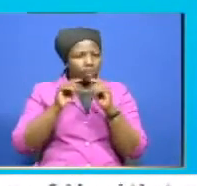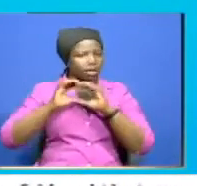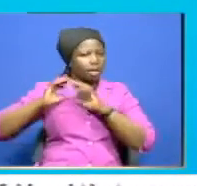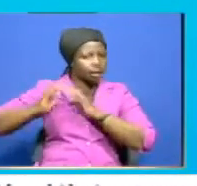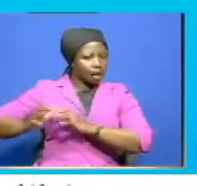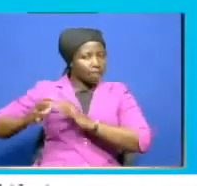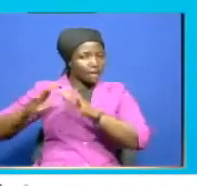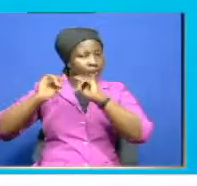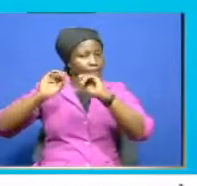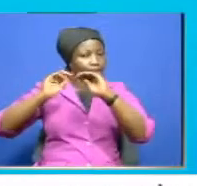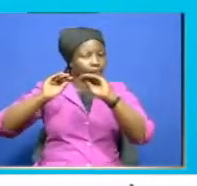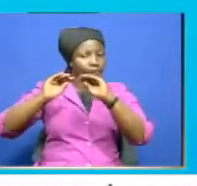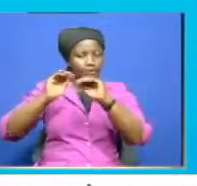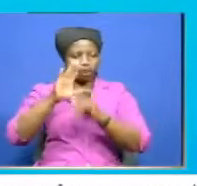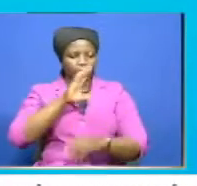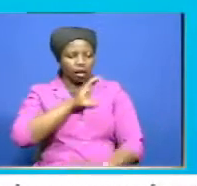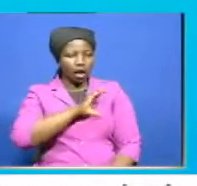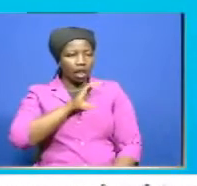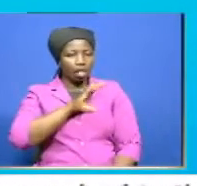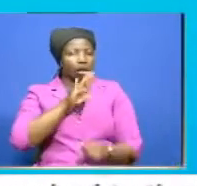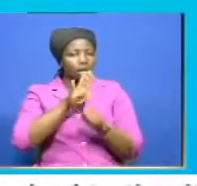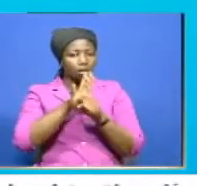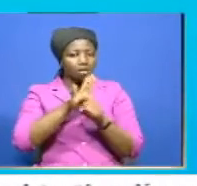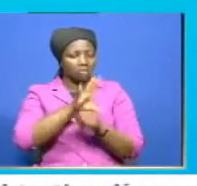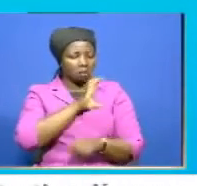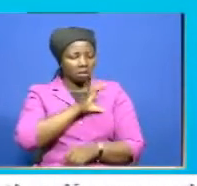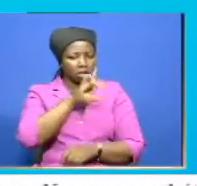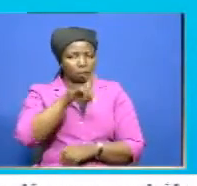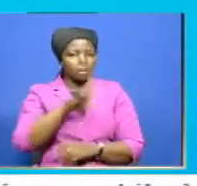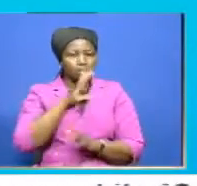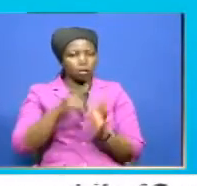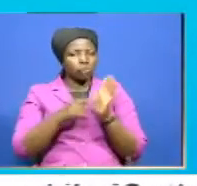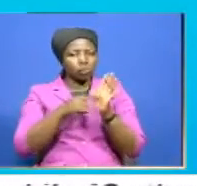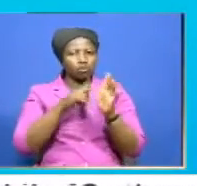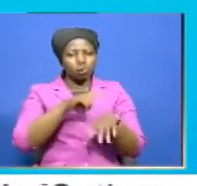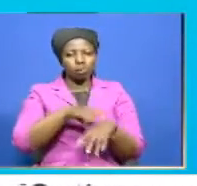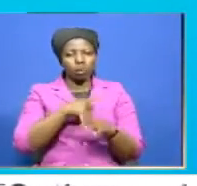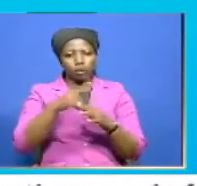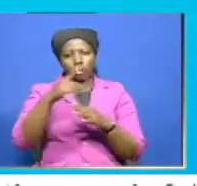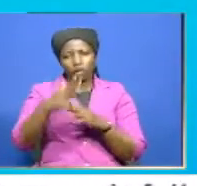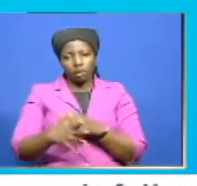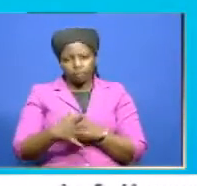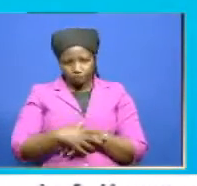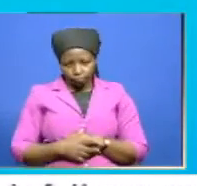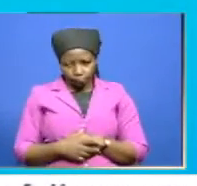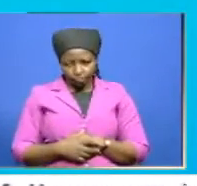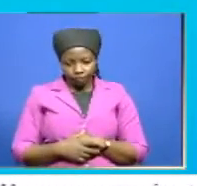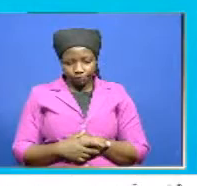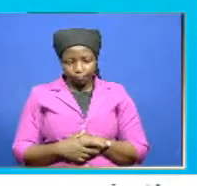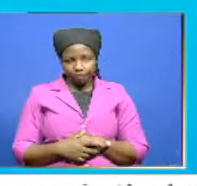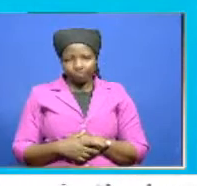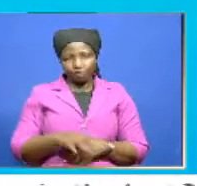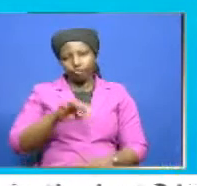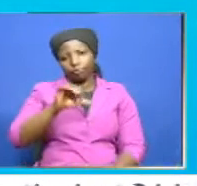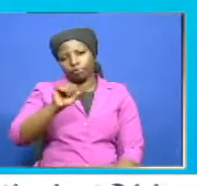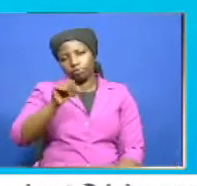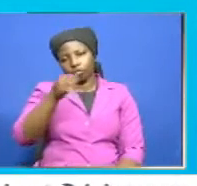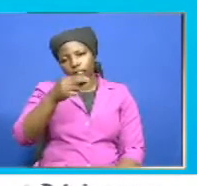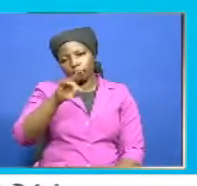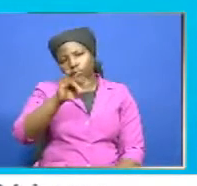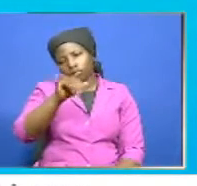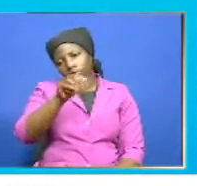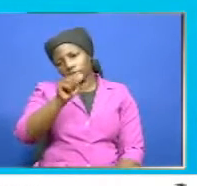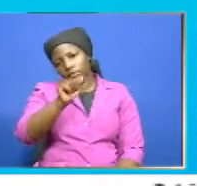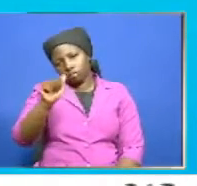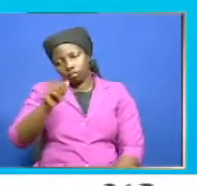a lot of character has had to be exhibited over the weekend. Shuja, they were in Spain for the Madrid Sevens, played